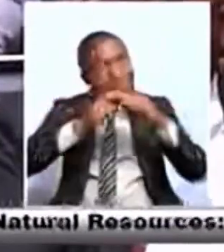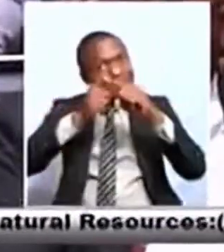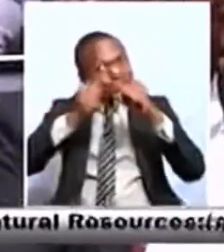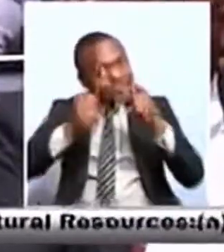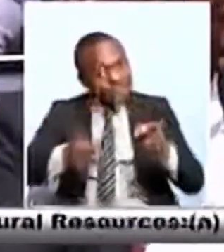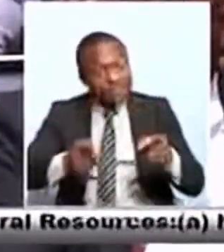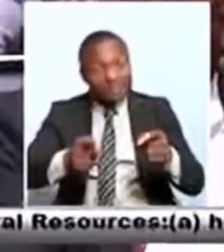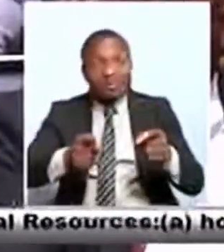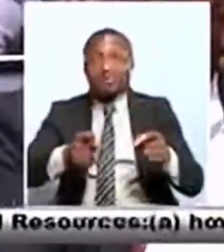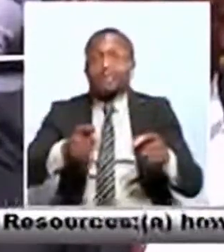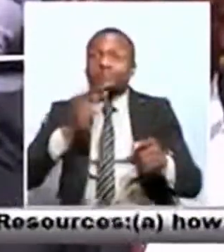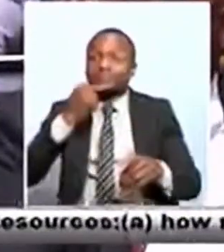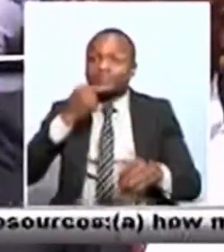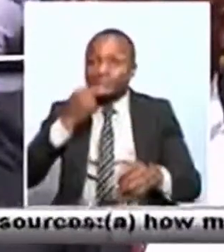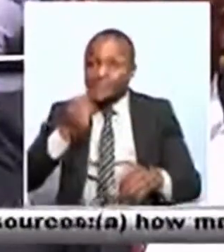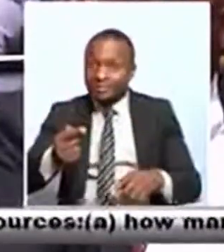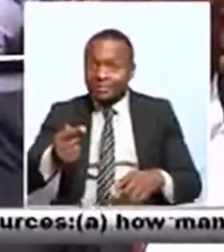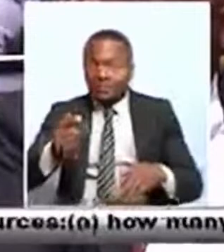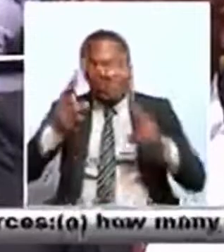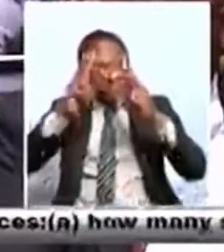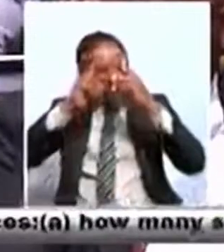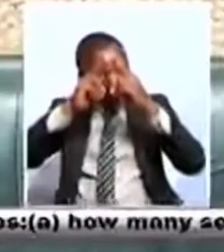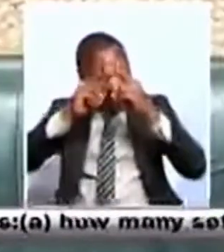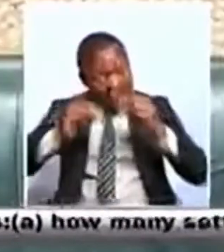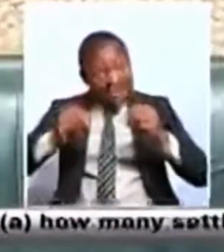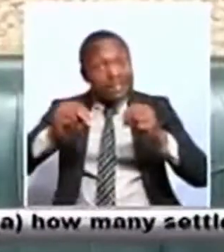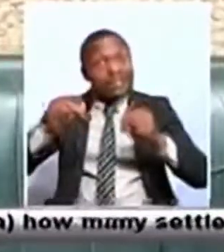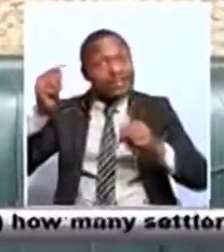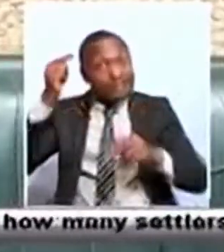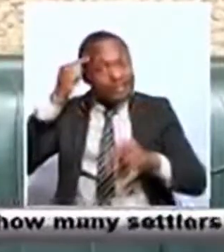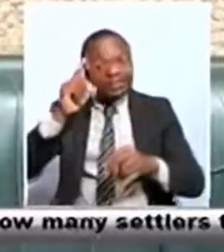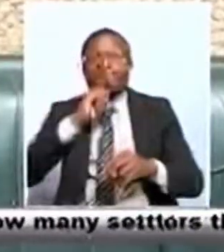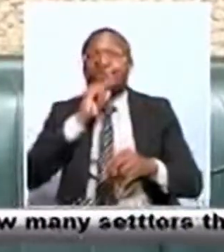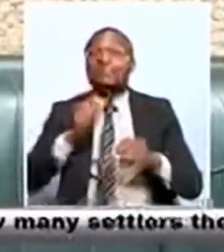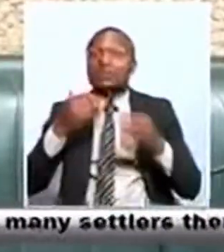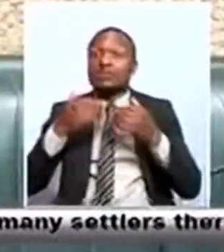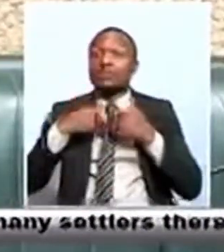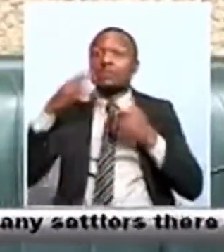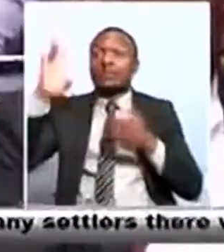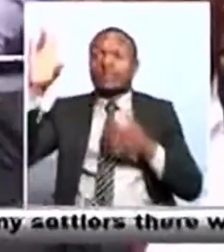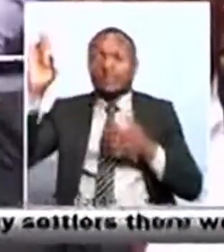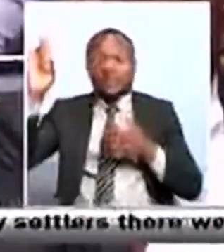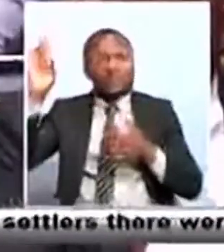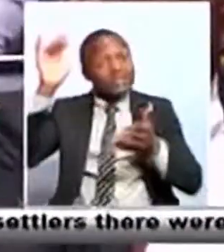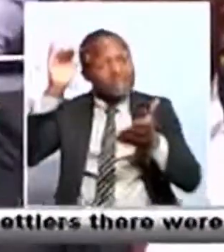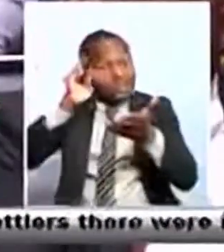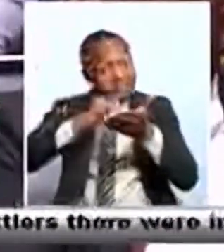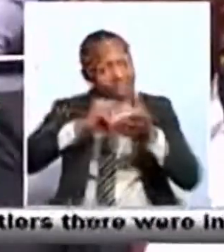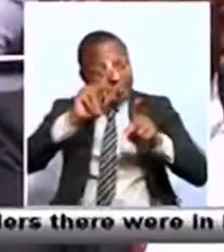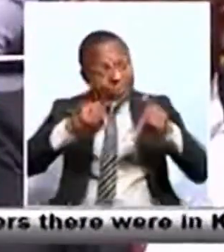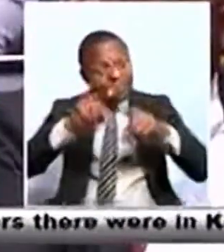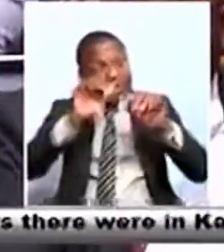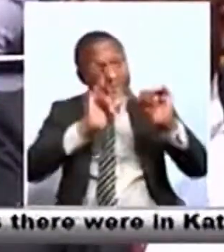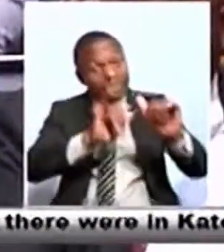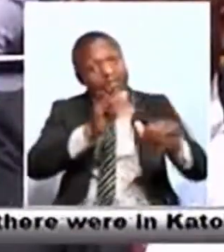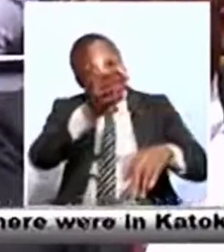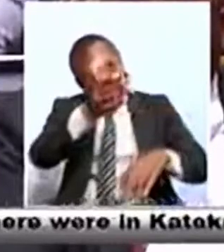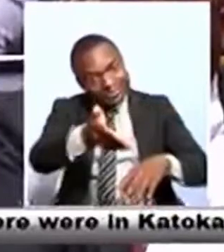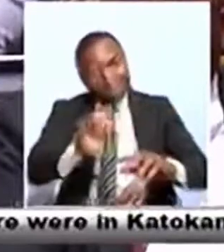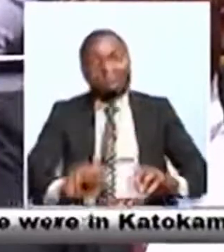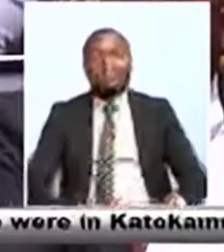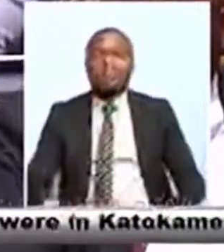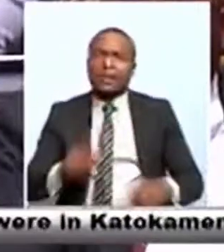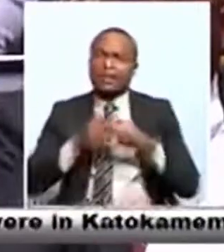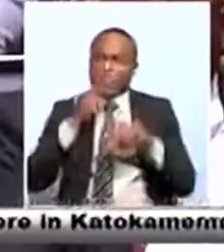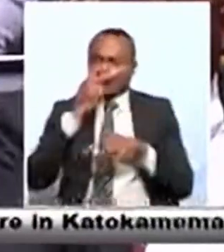the registers of the village headmen, we have about 17,000 people there. But you see,